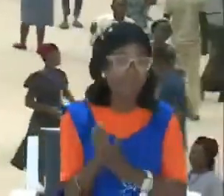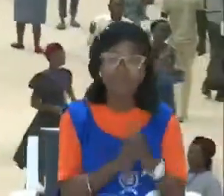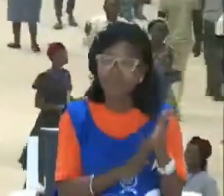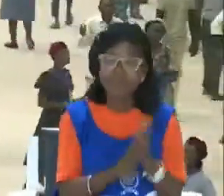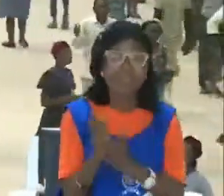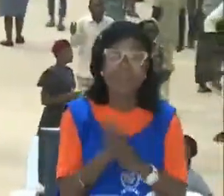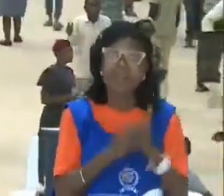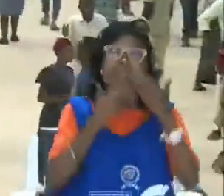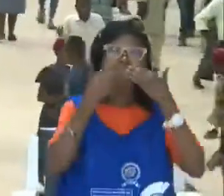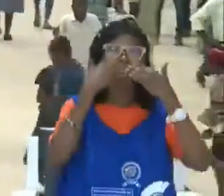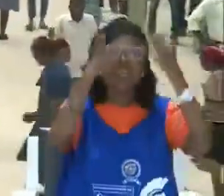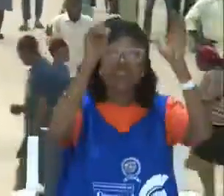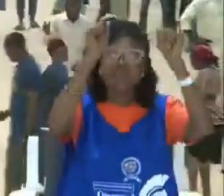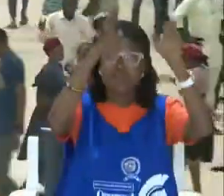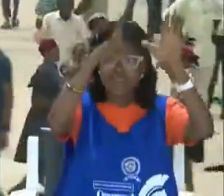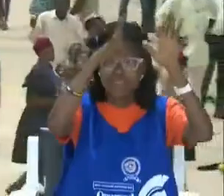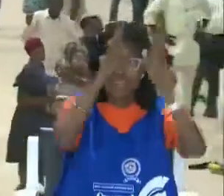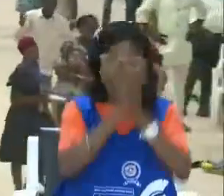Thank you, Father.